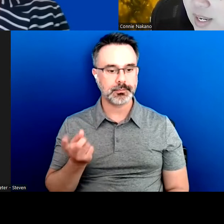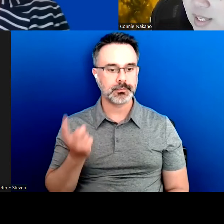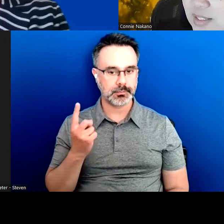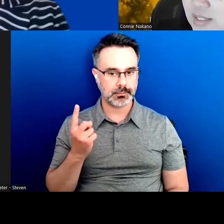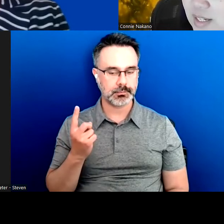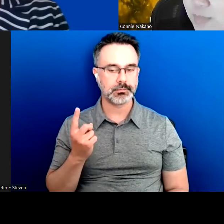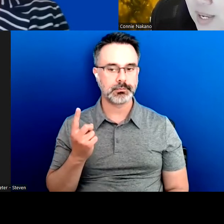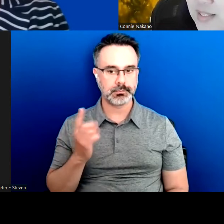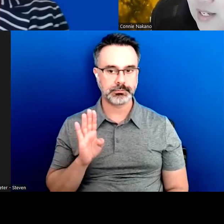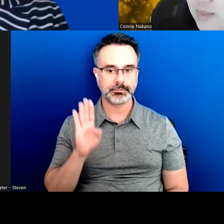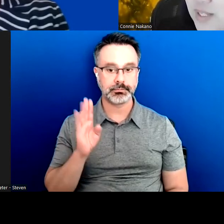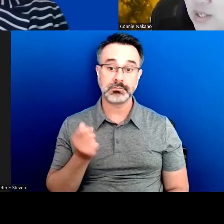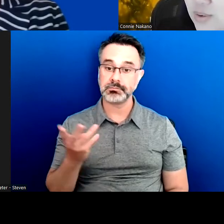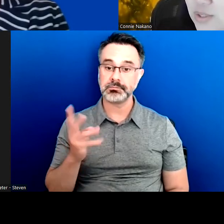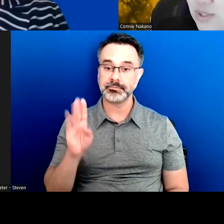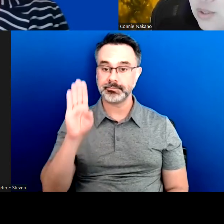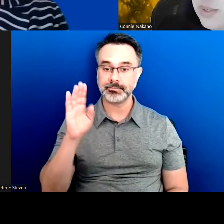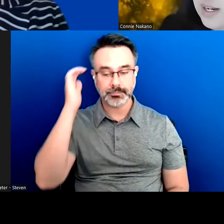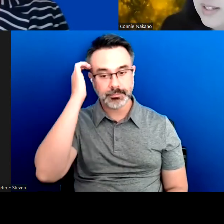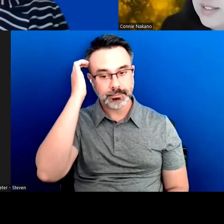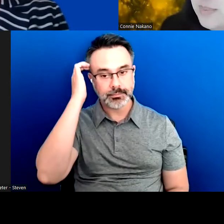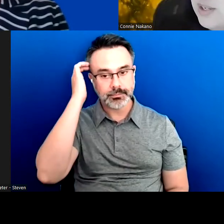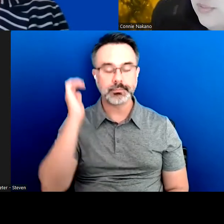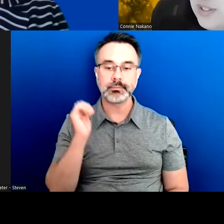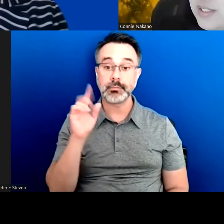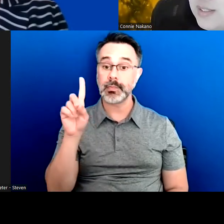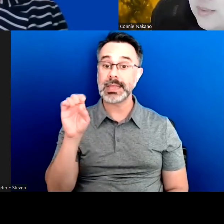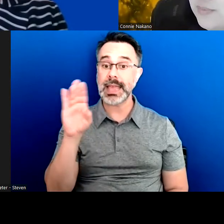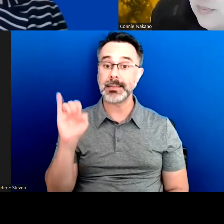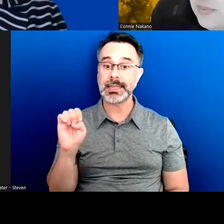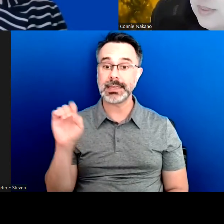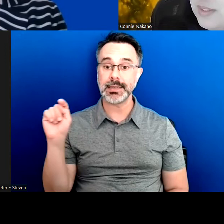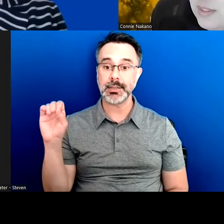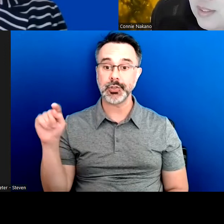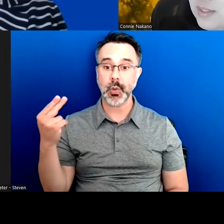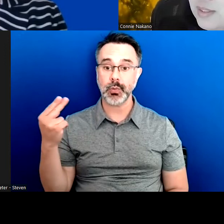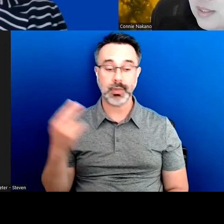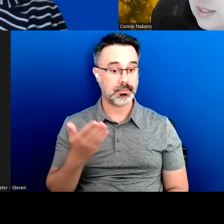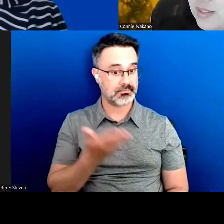their hands? A couple hands. Let's go to Debbie Toth first.